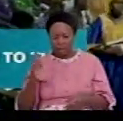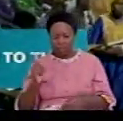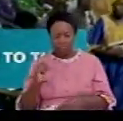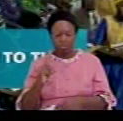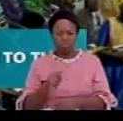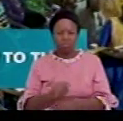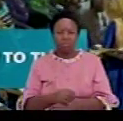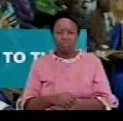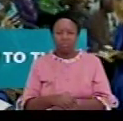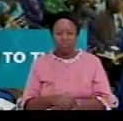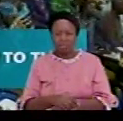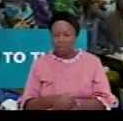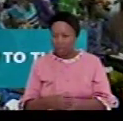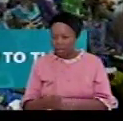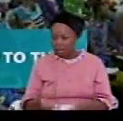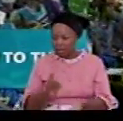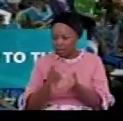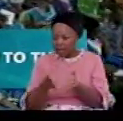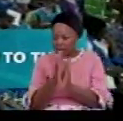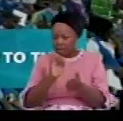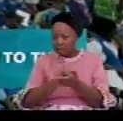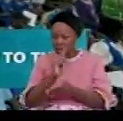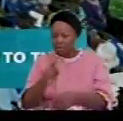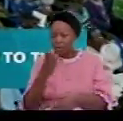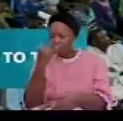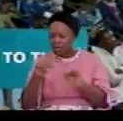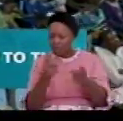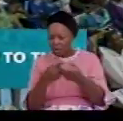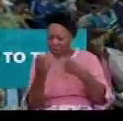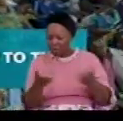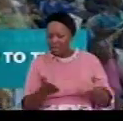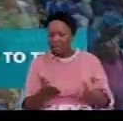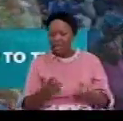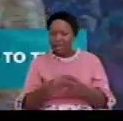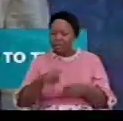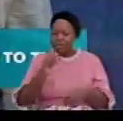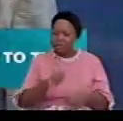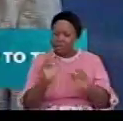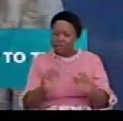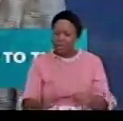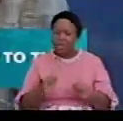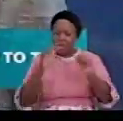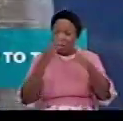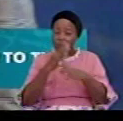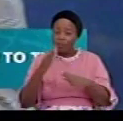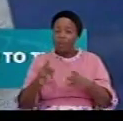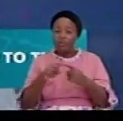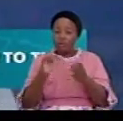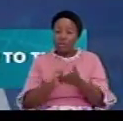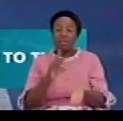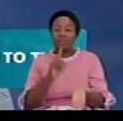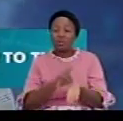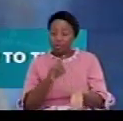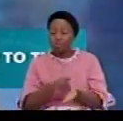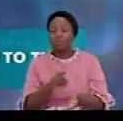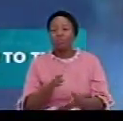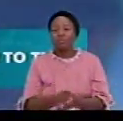Why did you come here? You must surrender totally to that doctor.